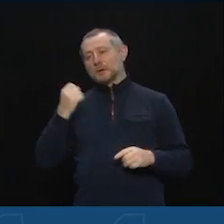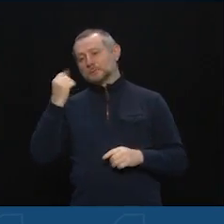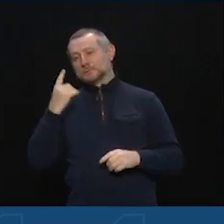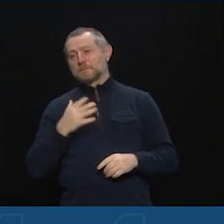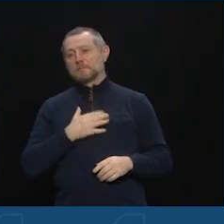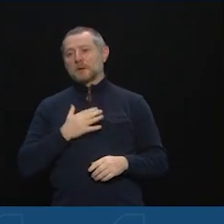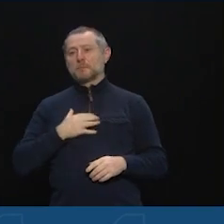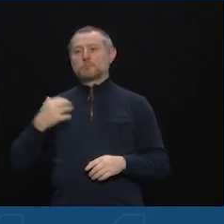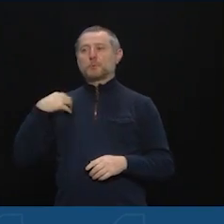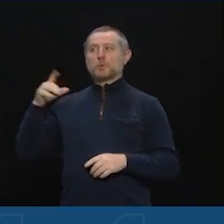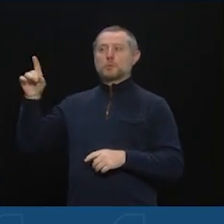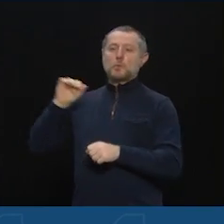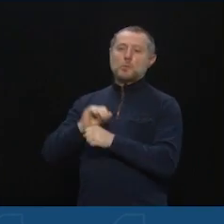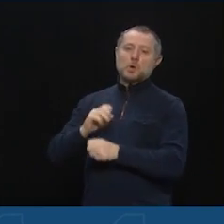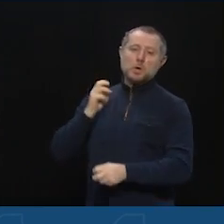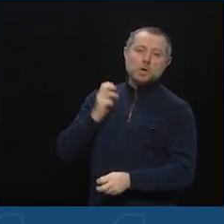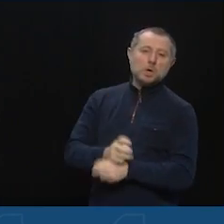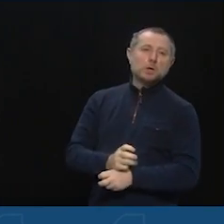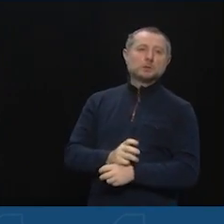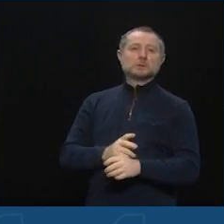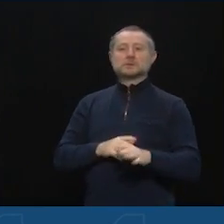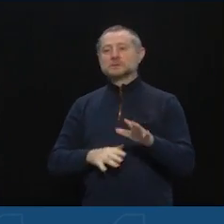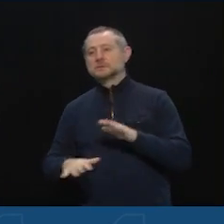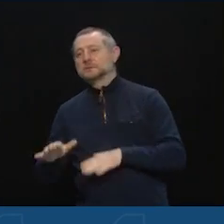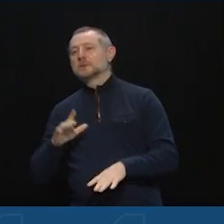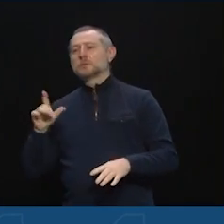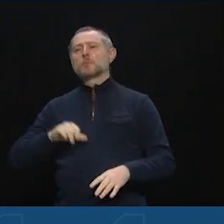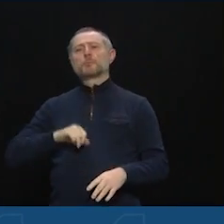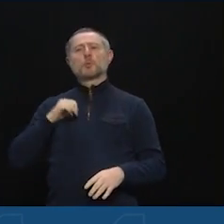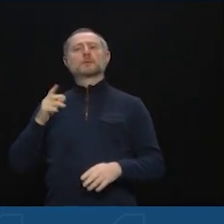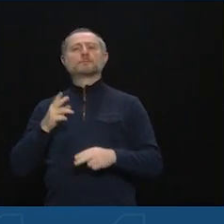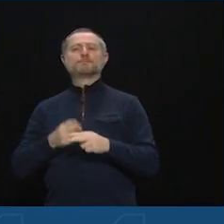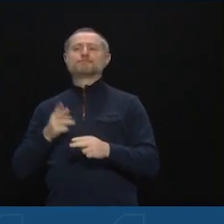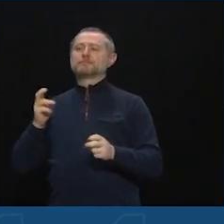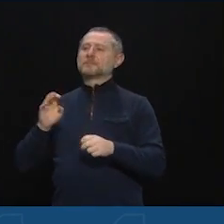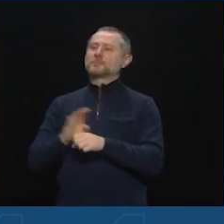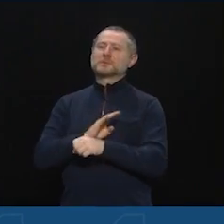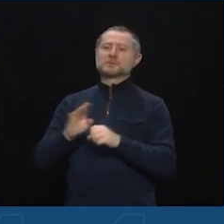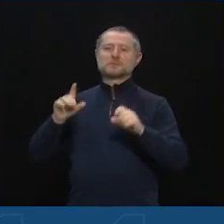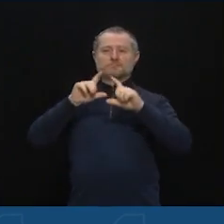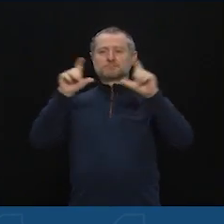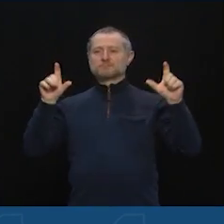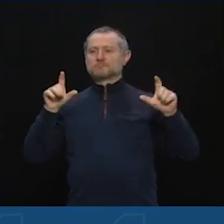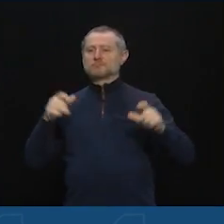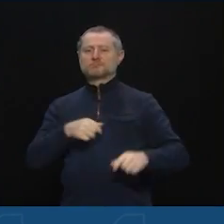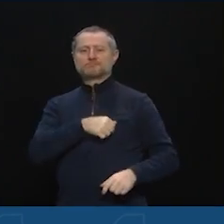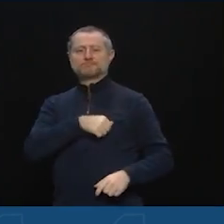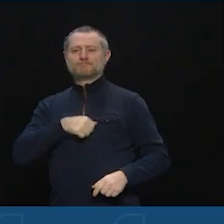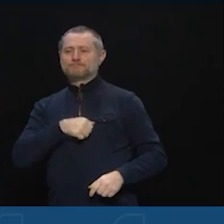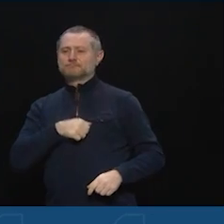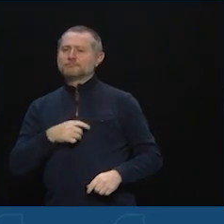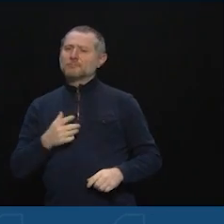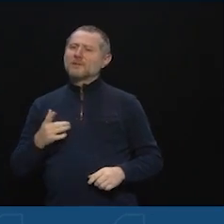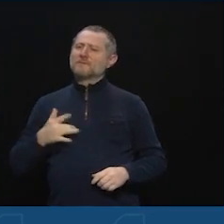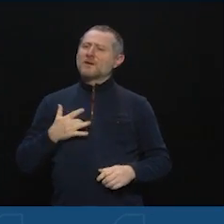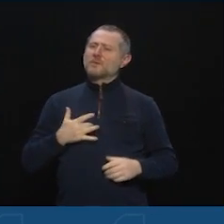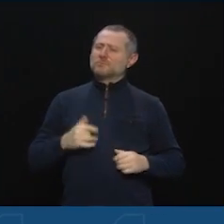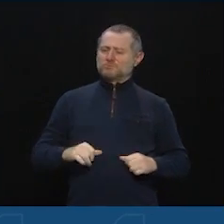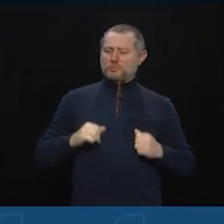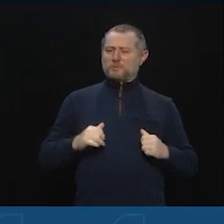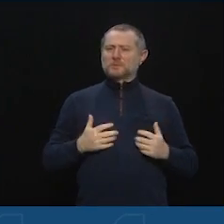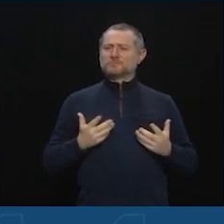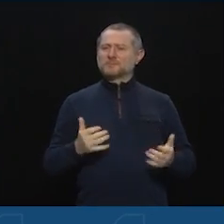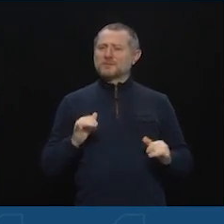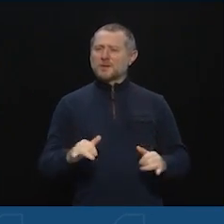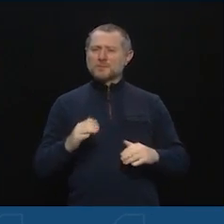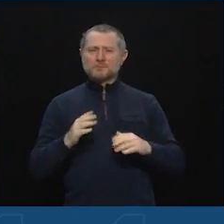jobs, how people are so proud of the name of the business when they walk in the door, or they wear it on their uniform. And there's a sense of pride being part of this, serving others in